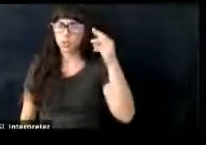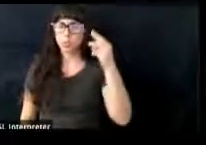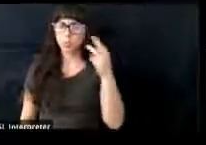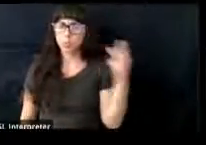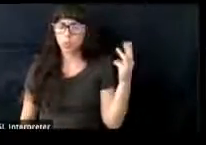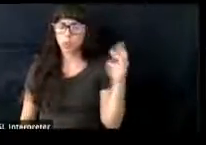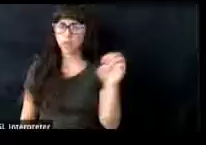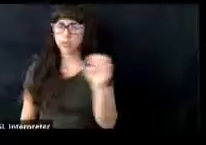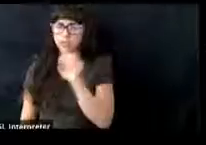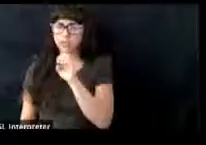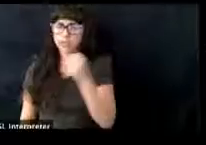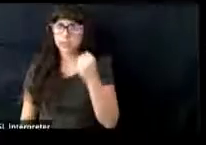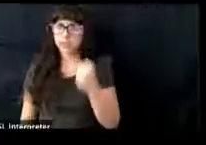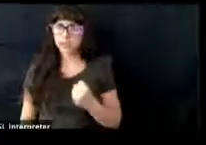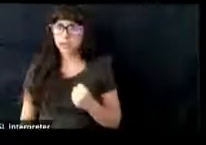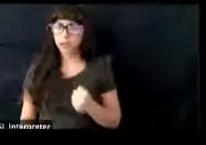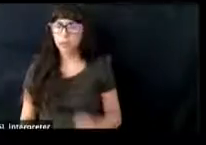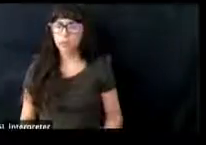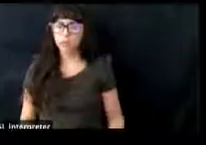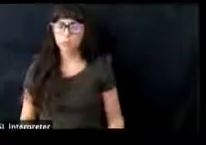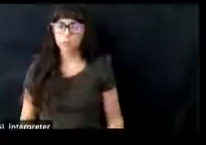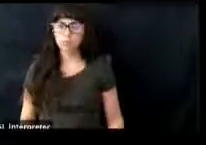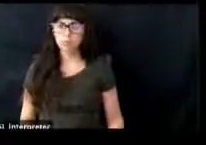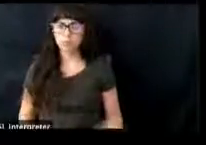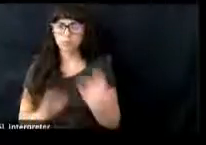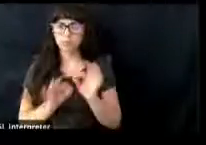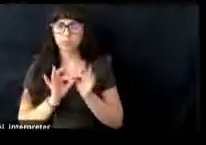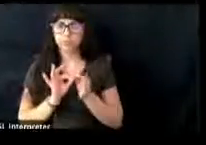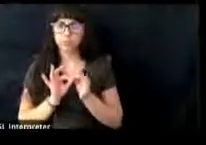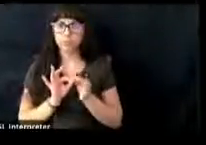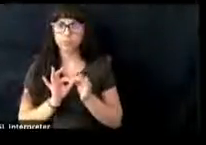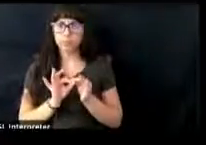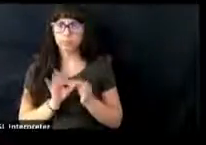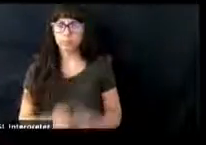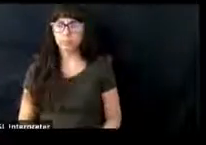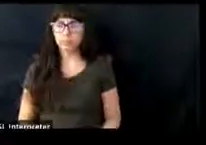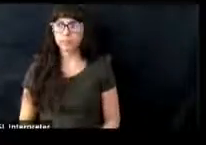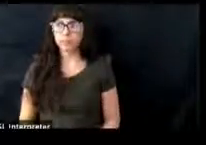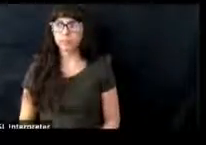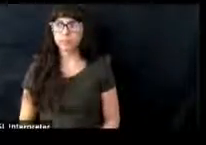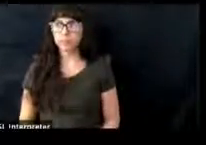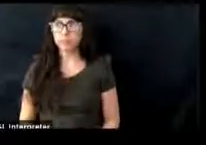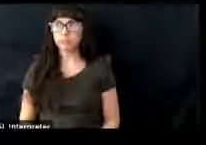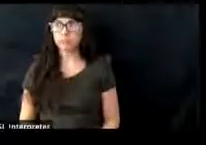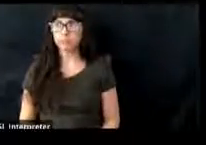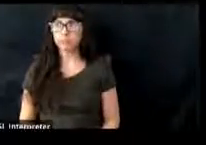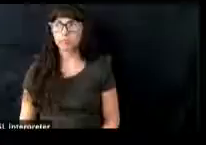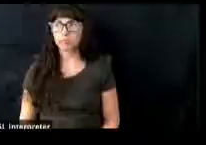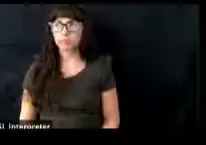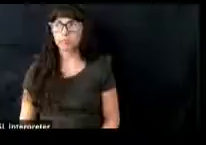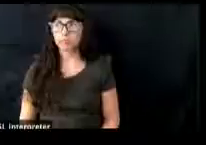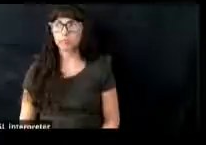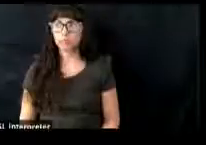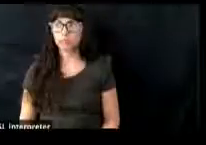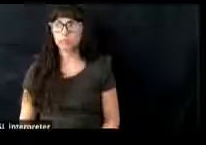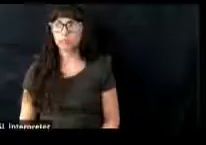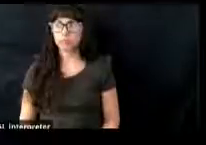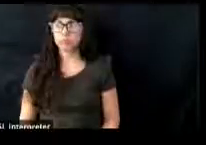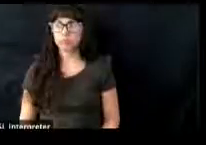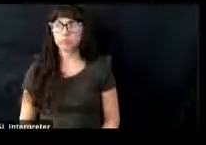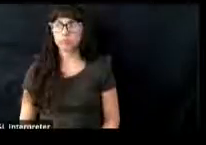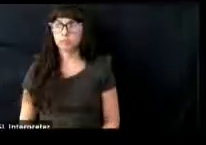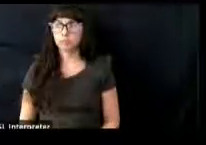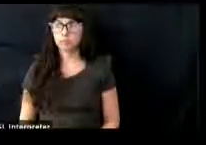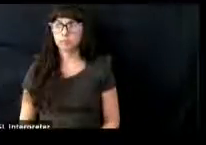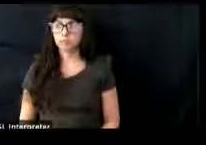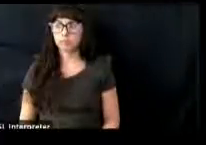Entonces, quisiera pedirle a usted, a la llamante, que si puede describir qué considera usted como el Valle